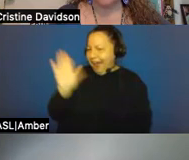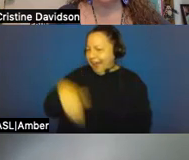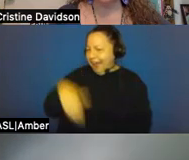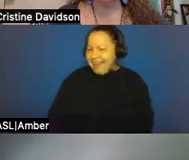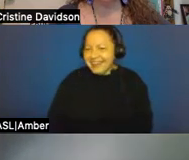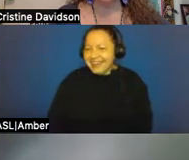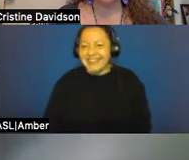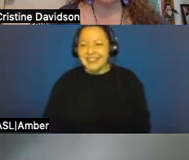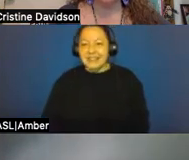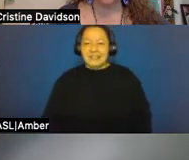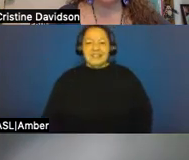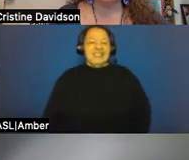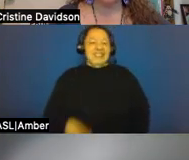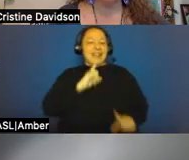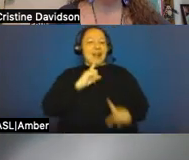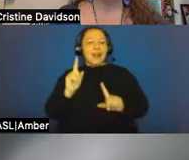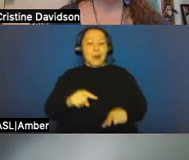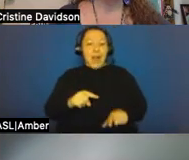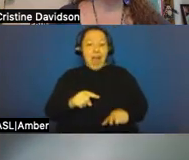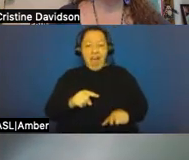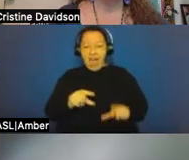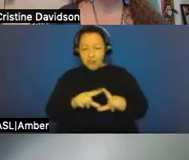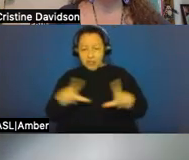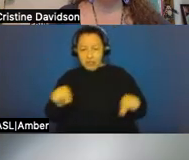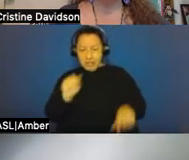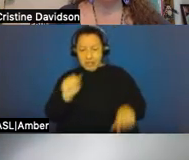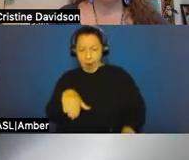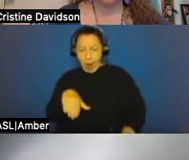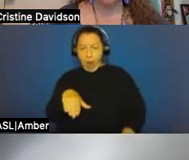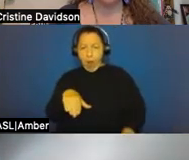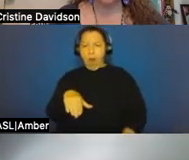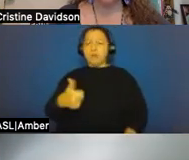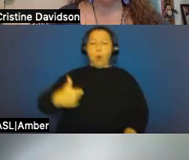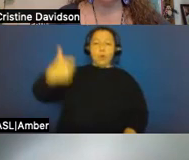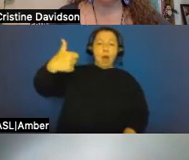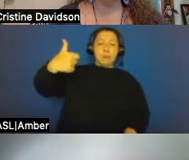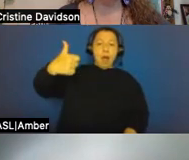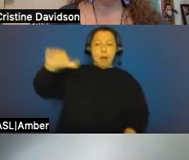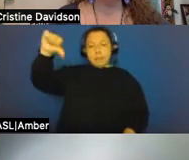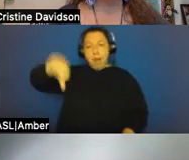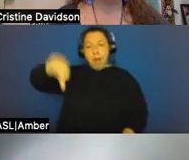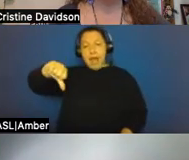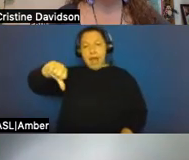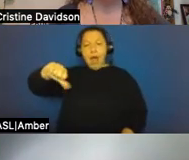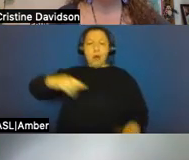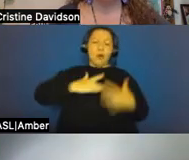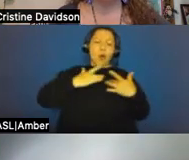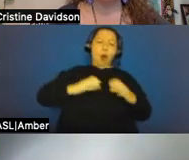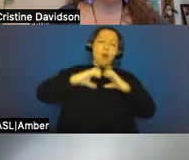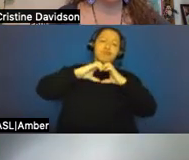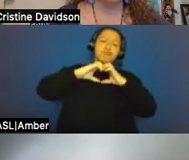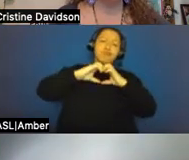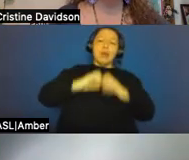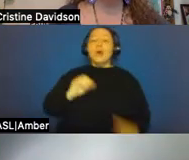There's a reactions thing at a bar at the bottom, so you can do a thumbs up or thumbs down or heart